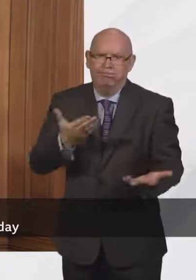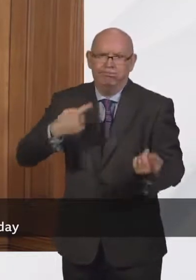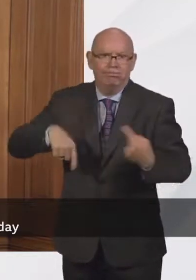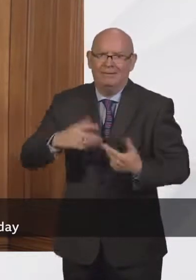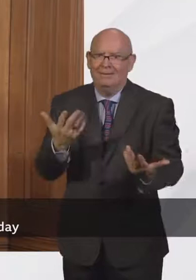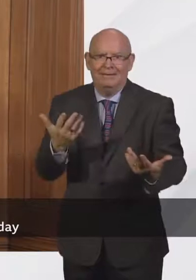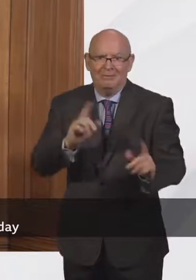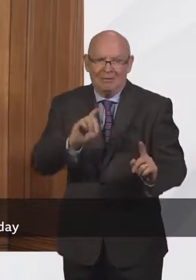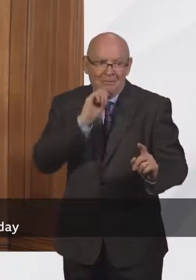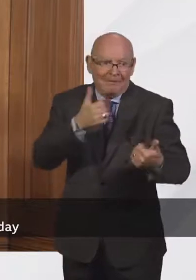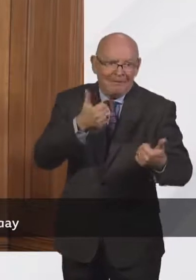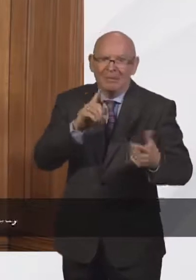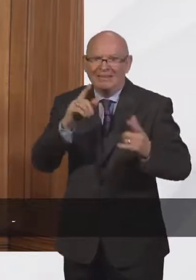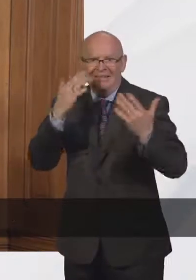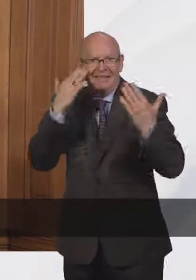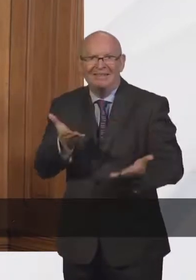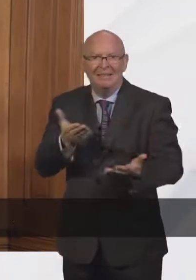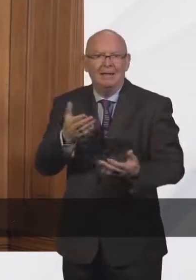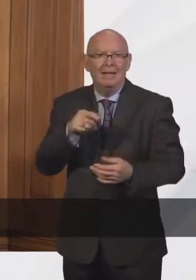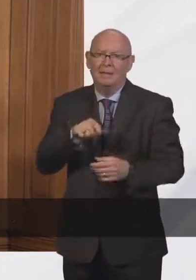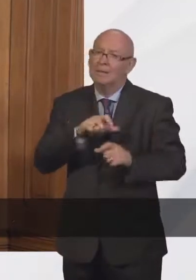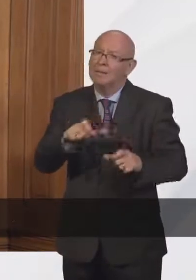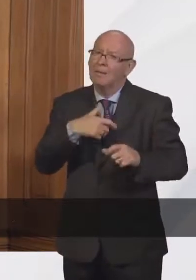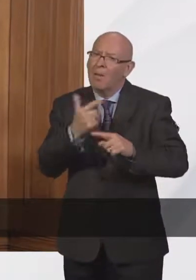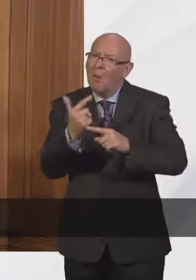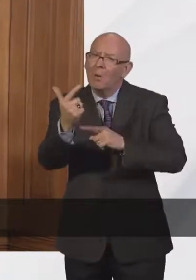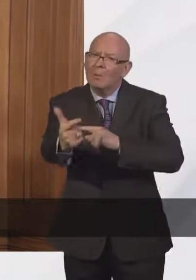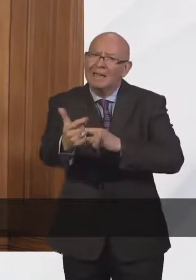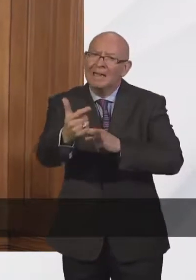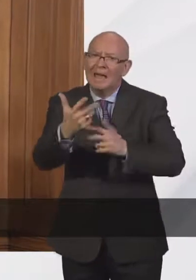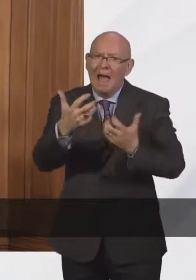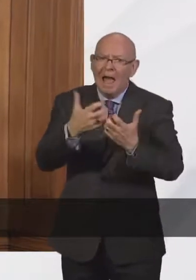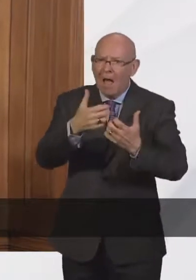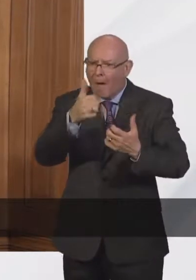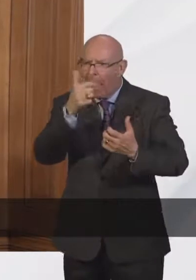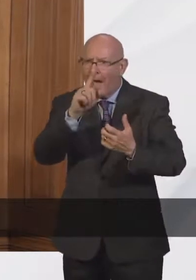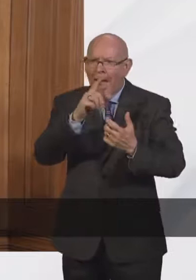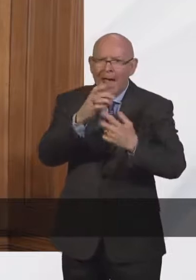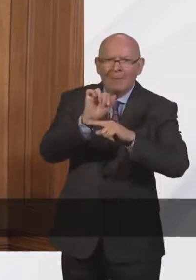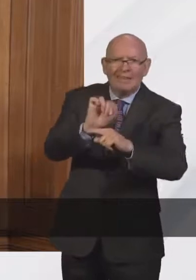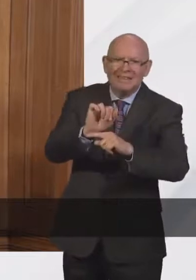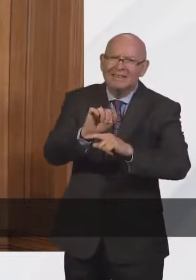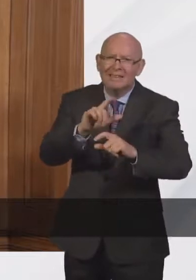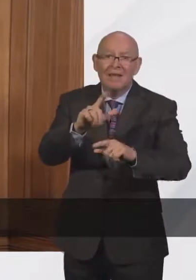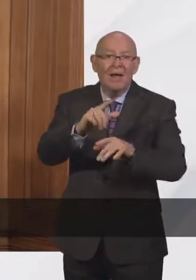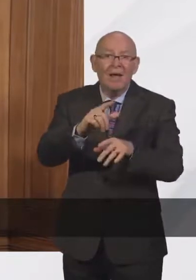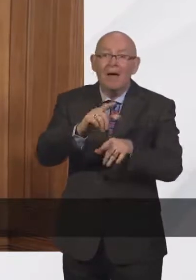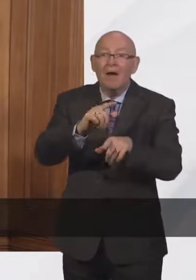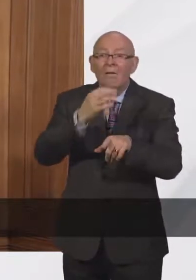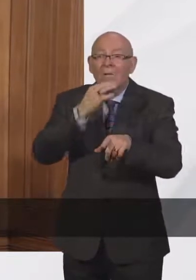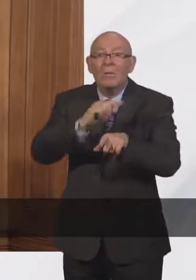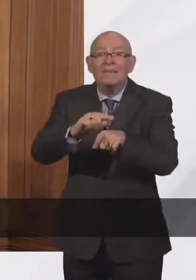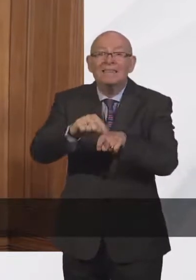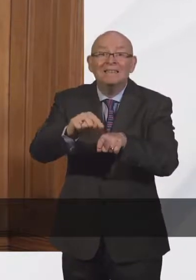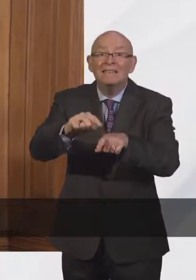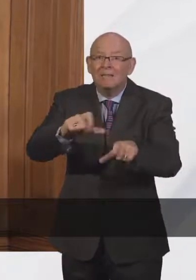some things, and there may be sometimes a need to increase others. So I think this shouldn't be seen as a static picture for several different reasons, but it's going to be a